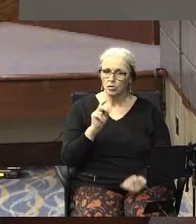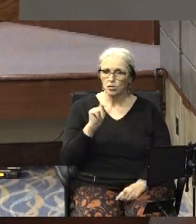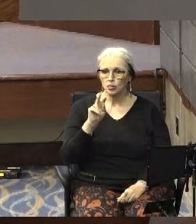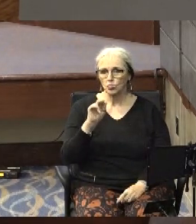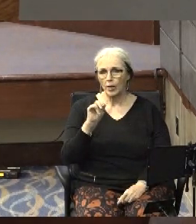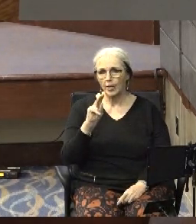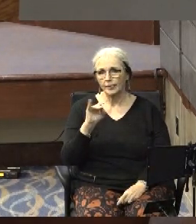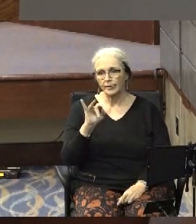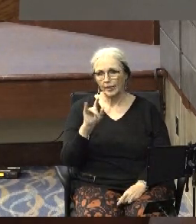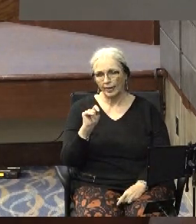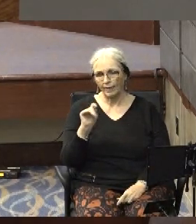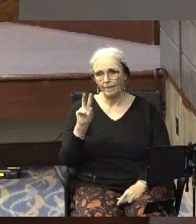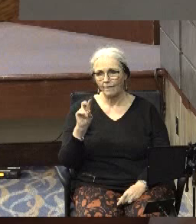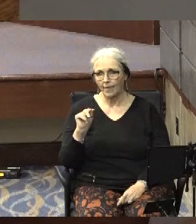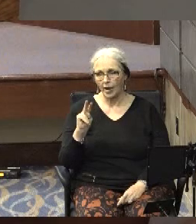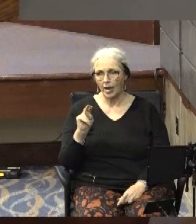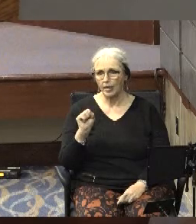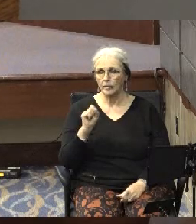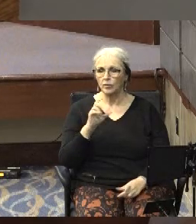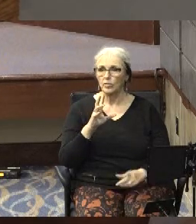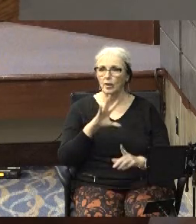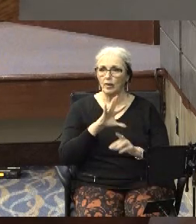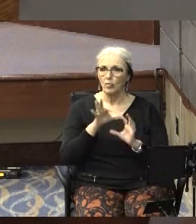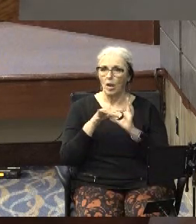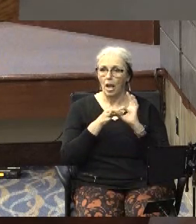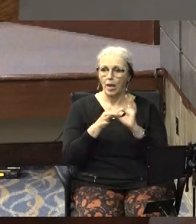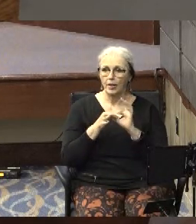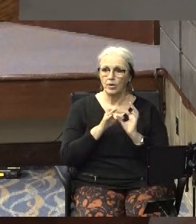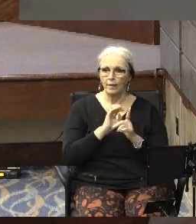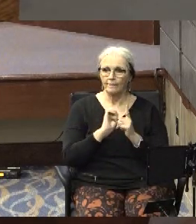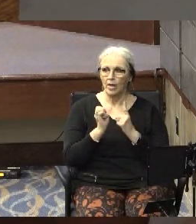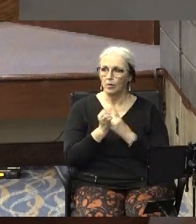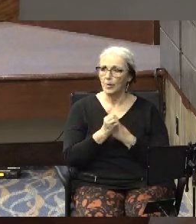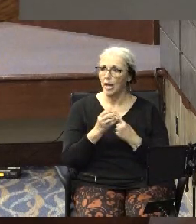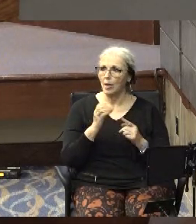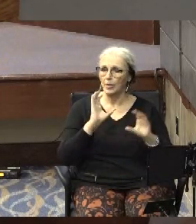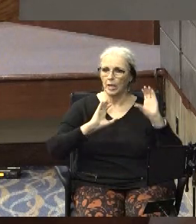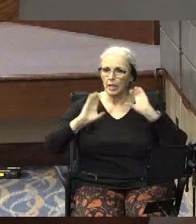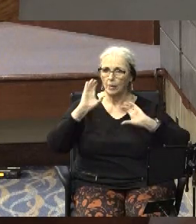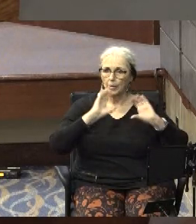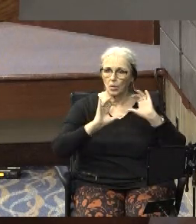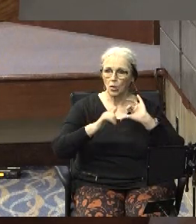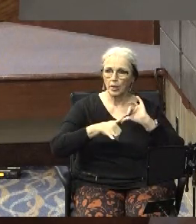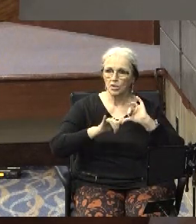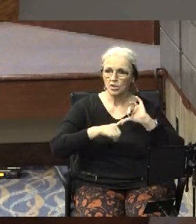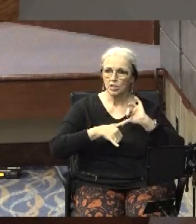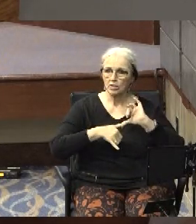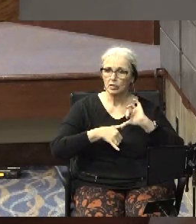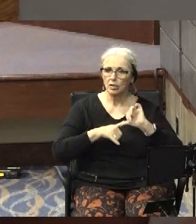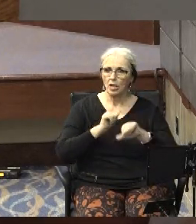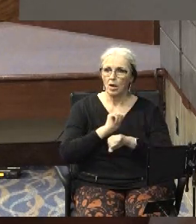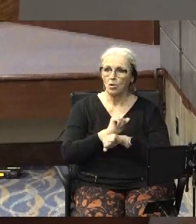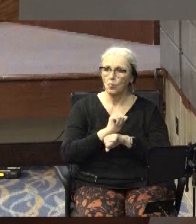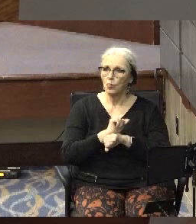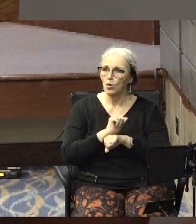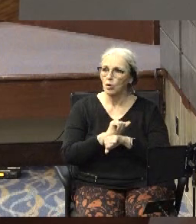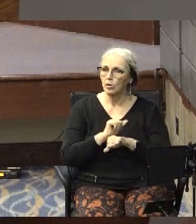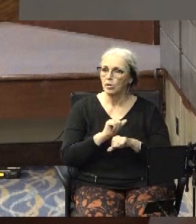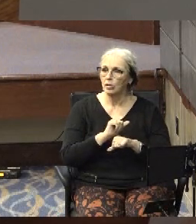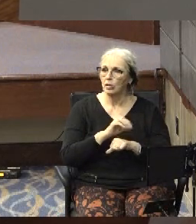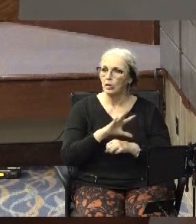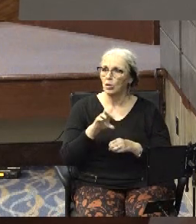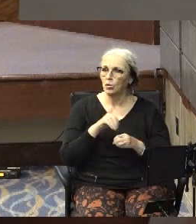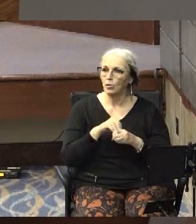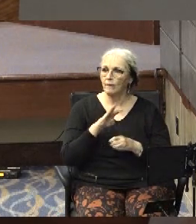relate to environmental degradation. I am a chemical engineer My working life included 40 years